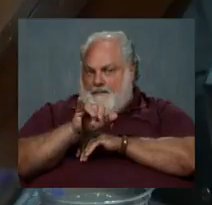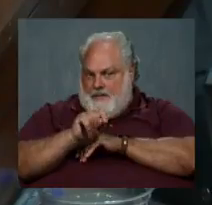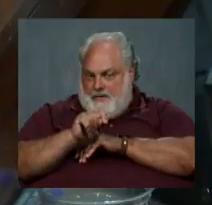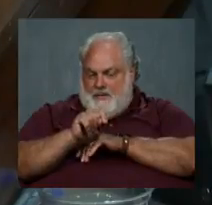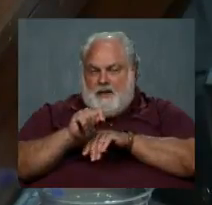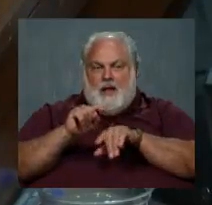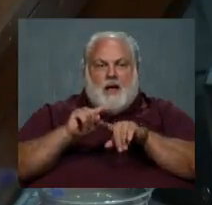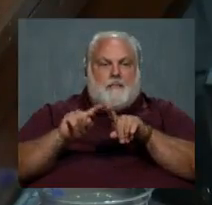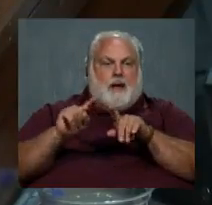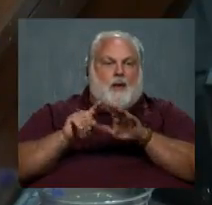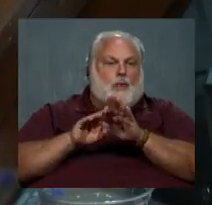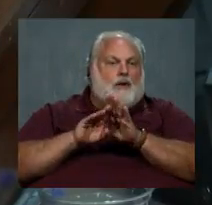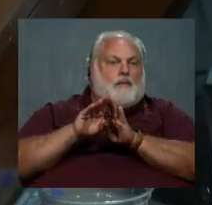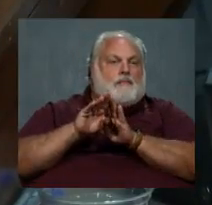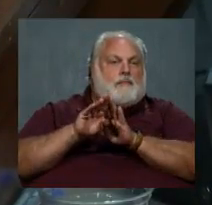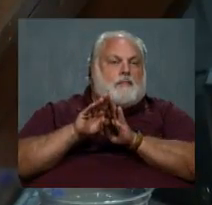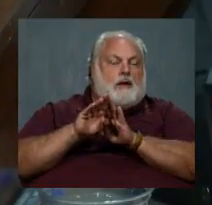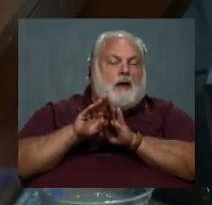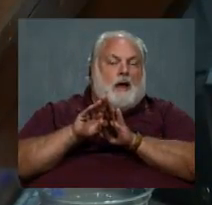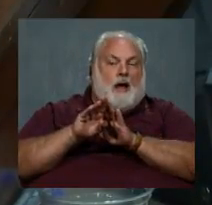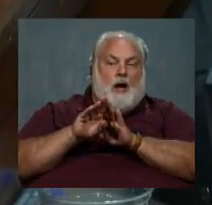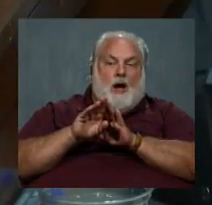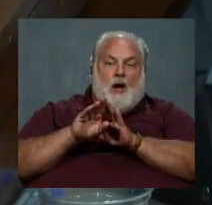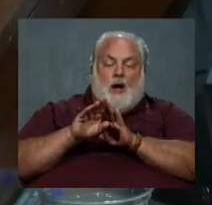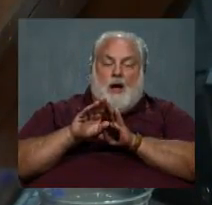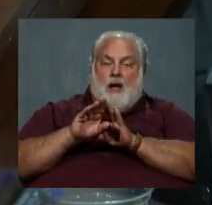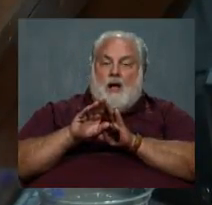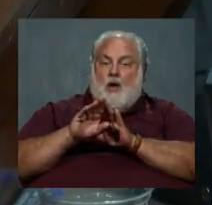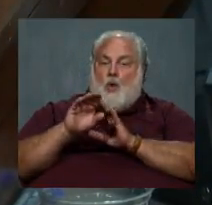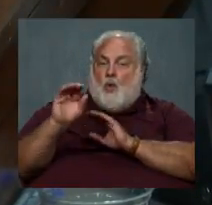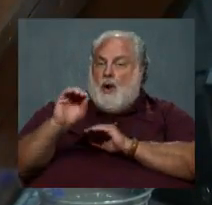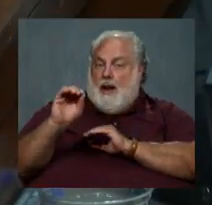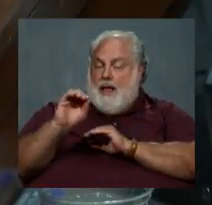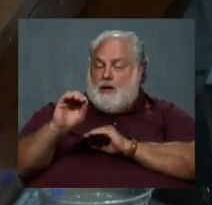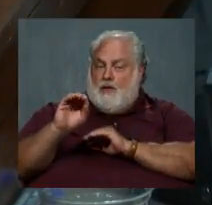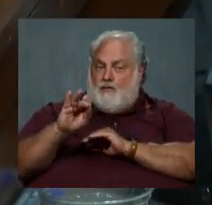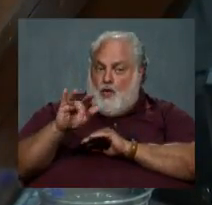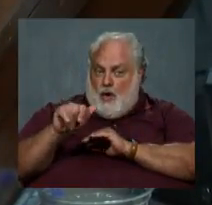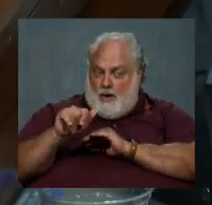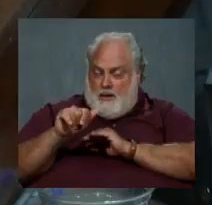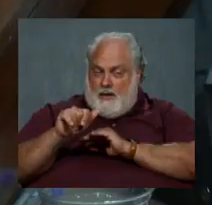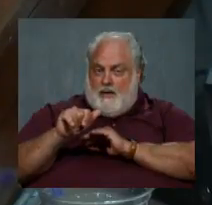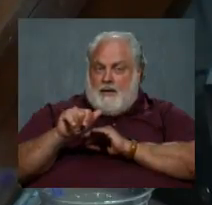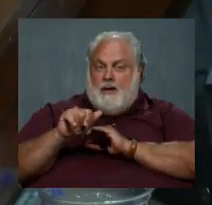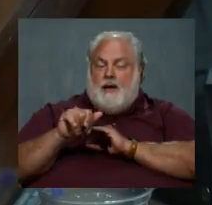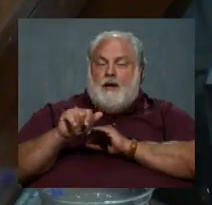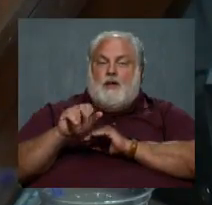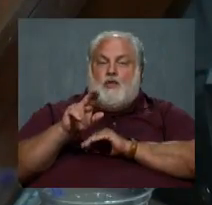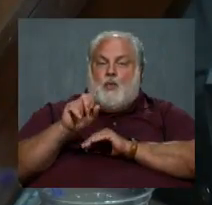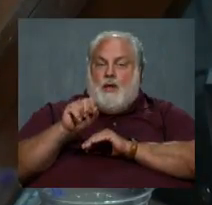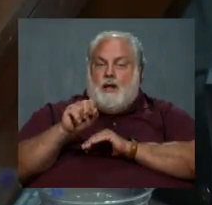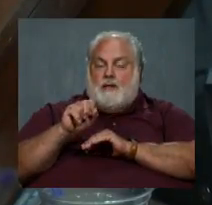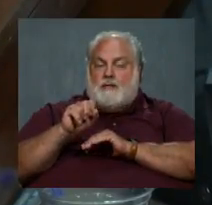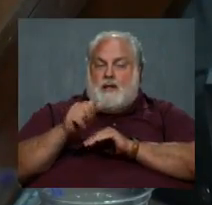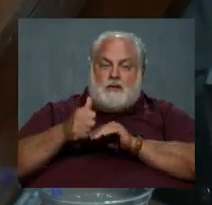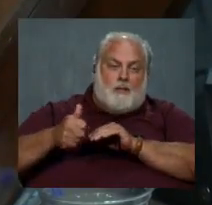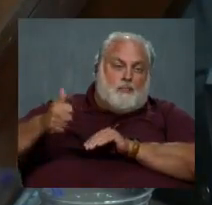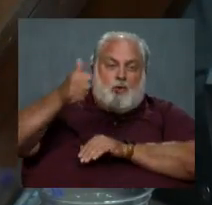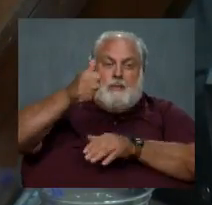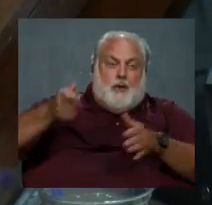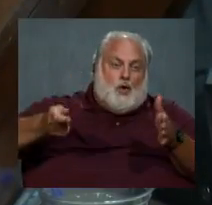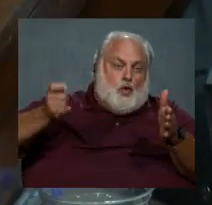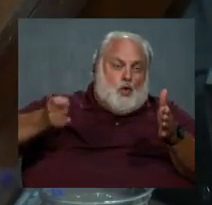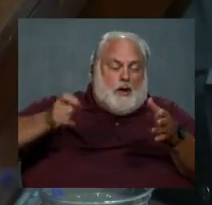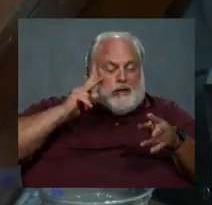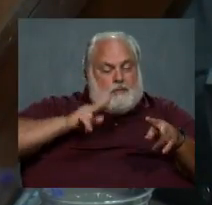an ordinance out of Orlando, which was upheld through the federal circuit courts and the U.S. Supreme Court did not review, that is